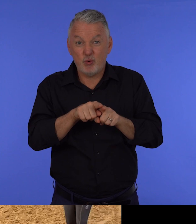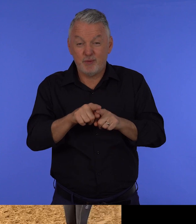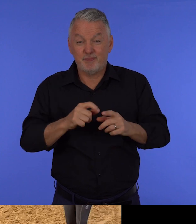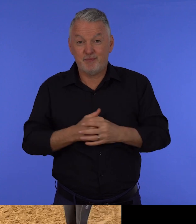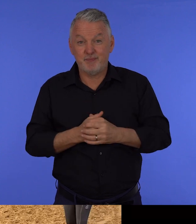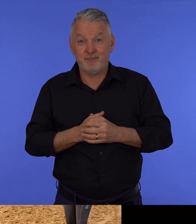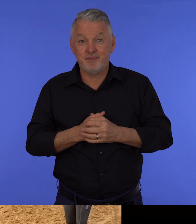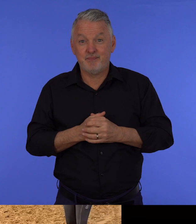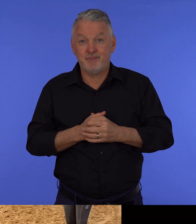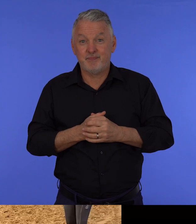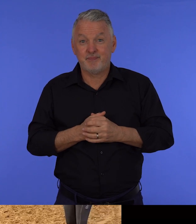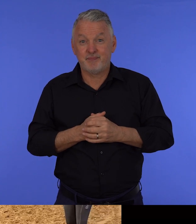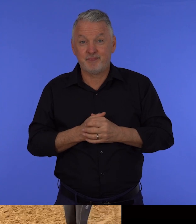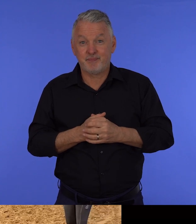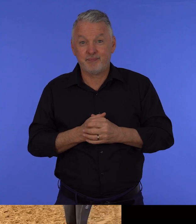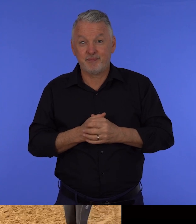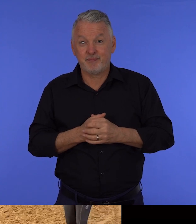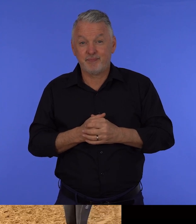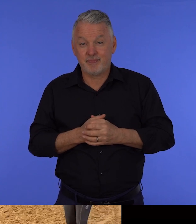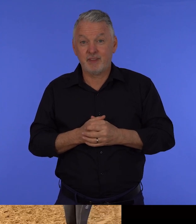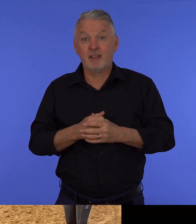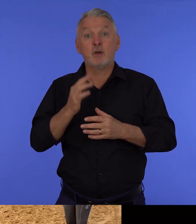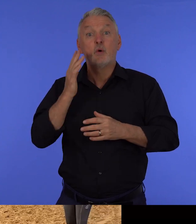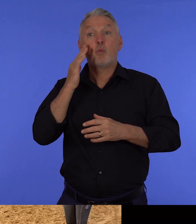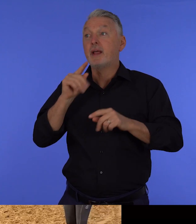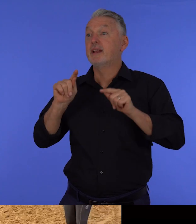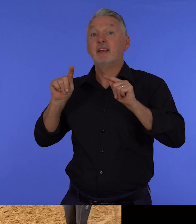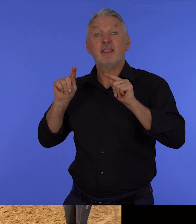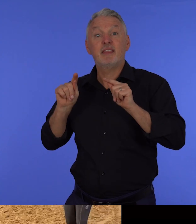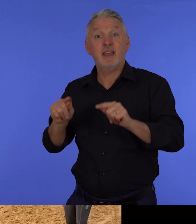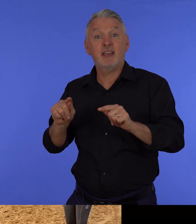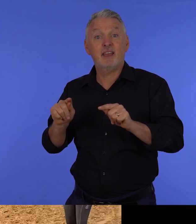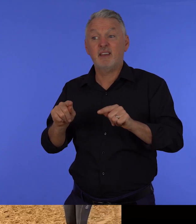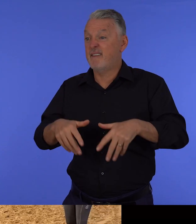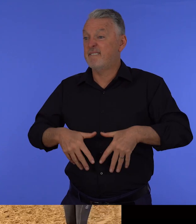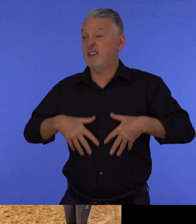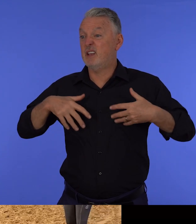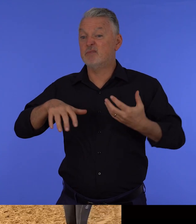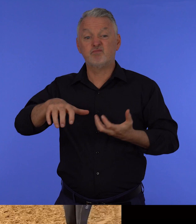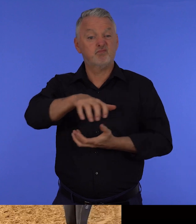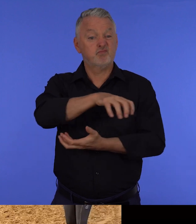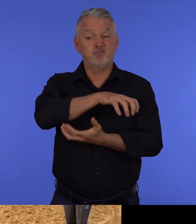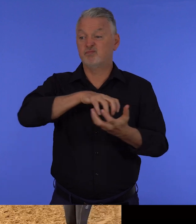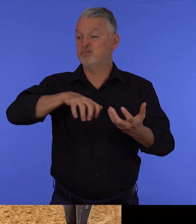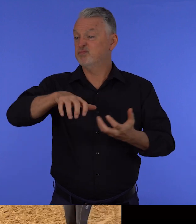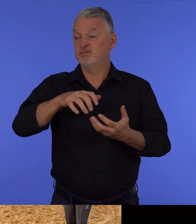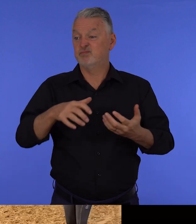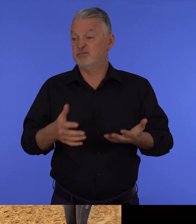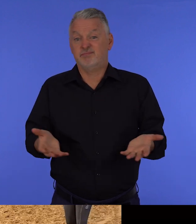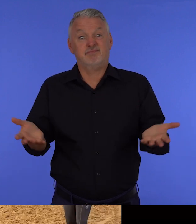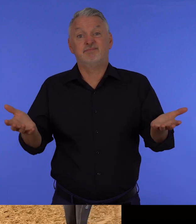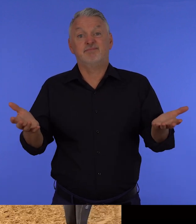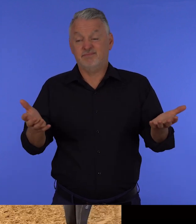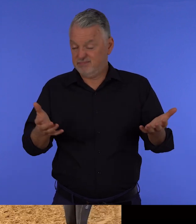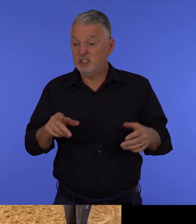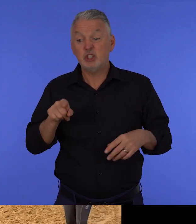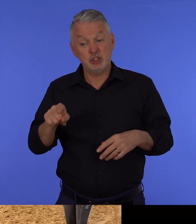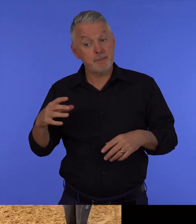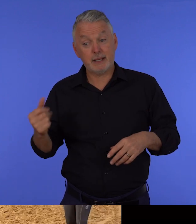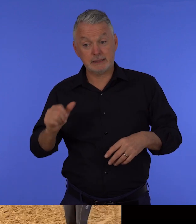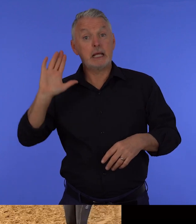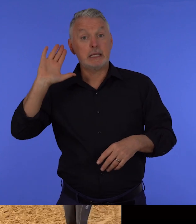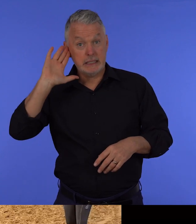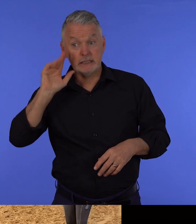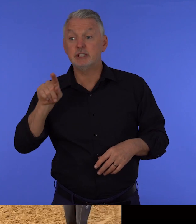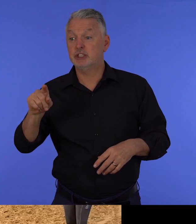in looking after a horse and riding. And when she's there, she's just like one of the other